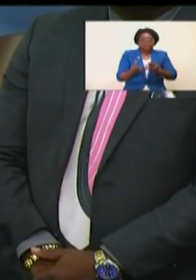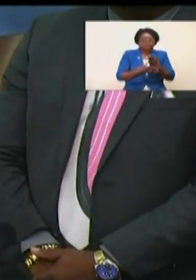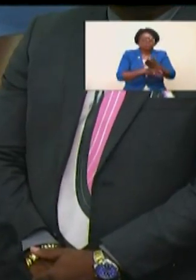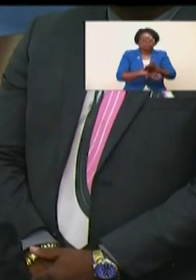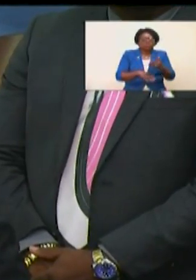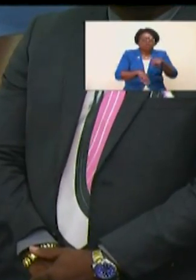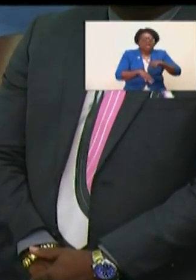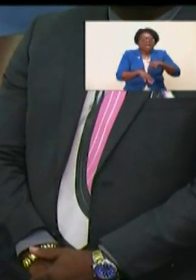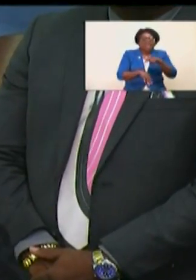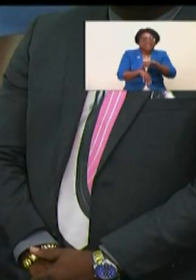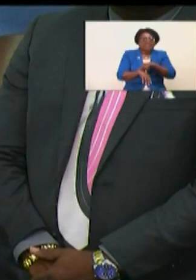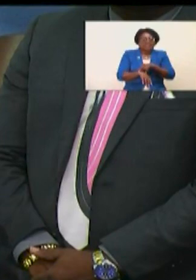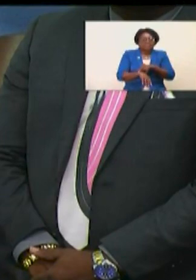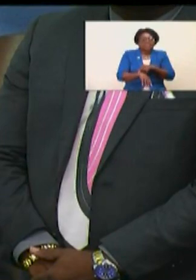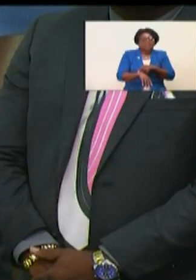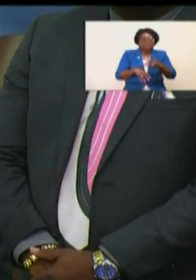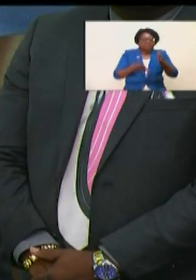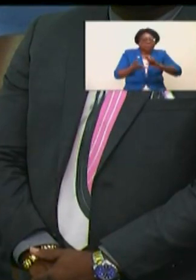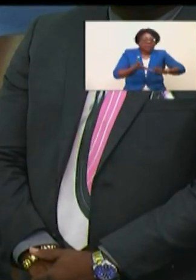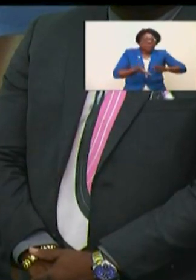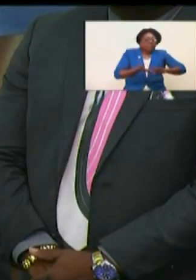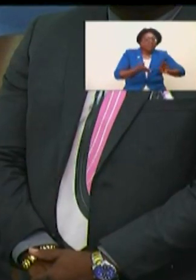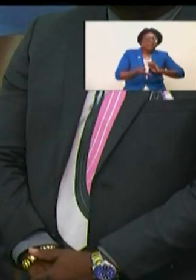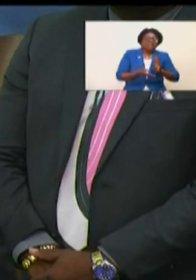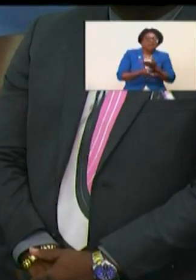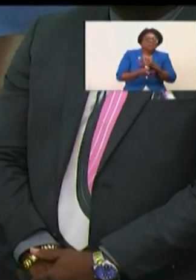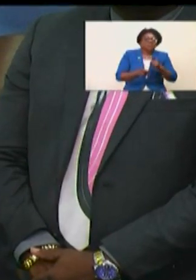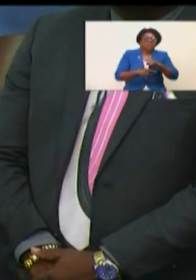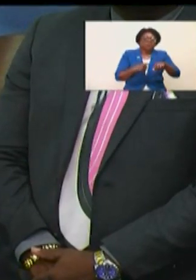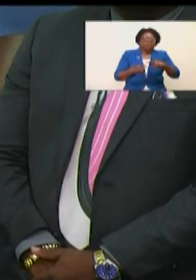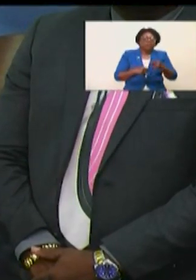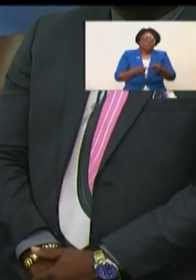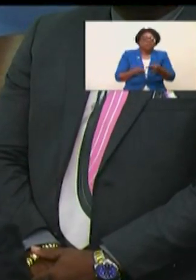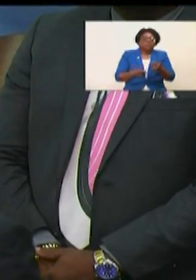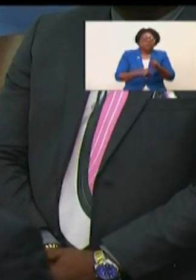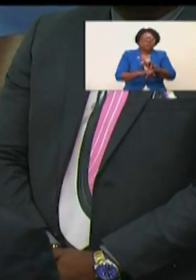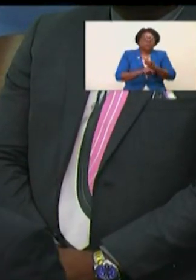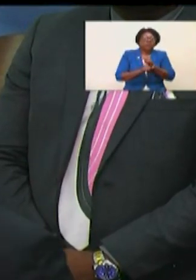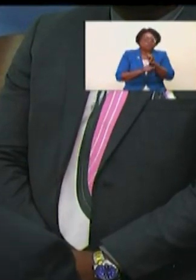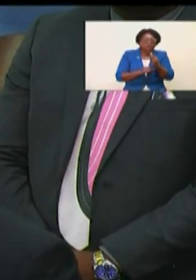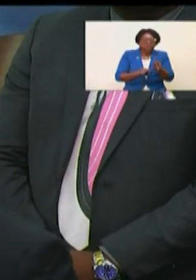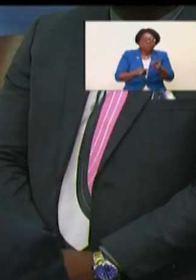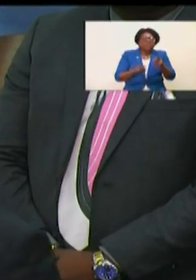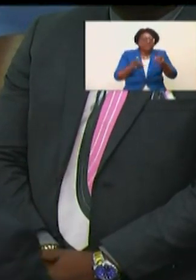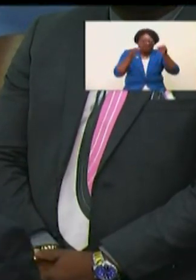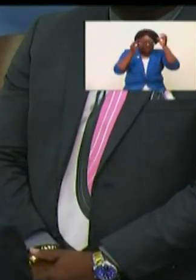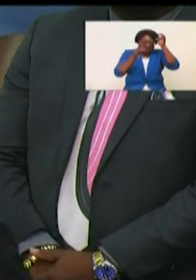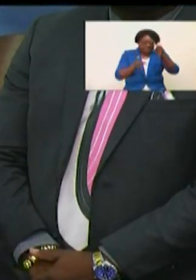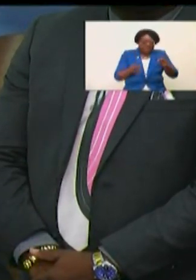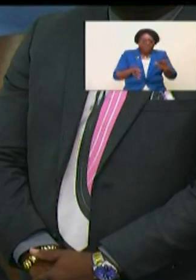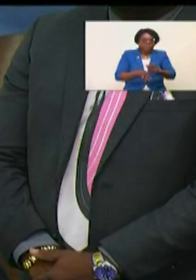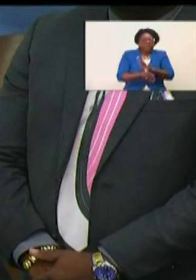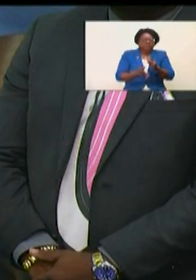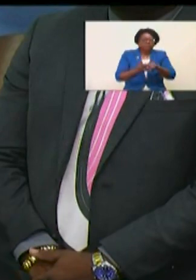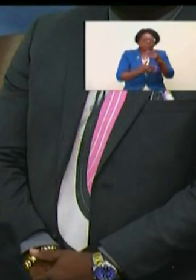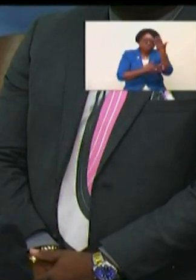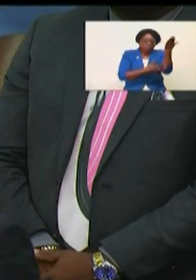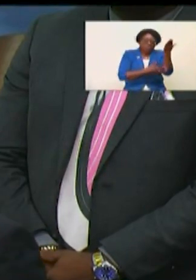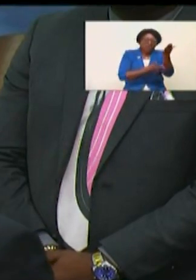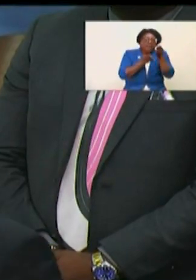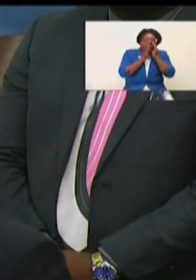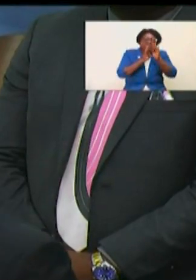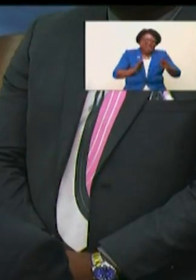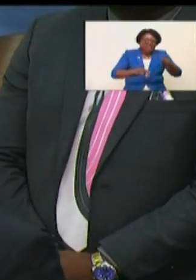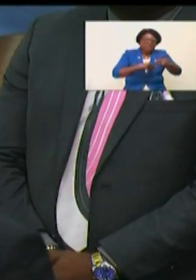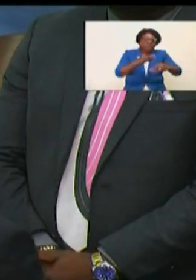Lord, for the times when we've not been faithful to you. Now, Father, we ask you today, Almighty God, to bless the proceedings of